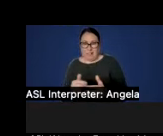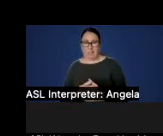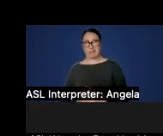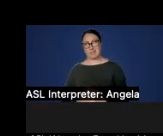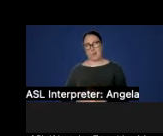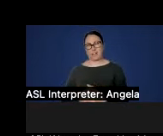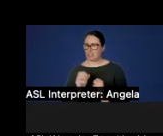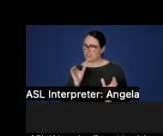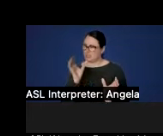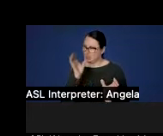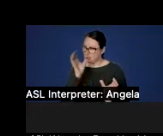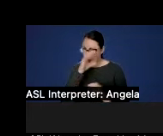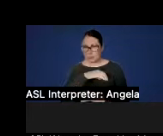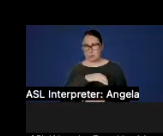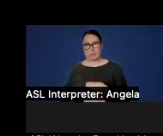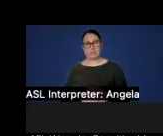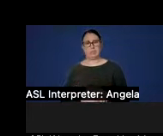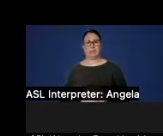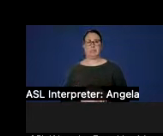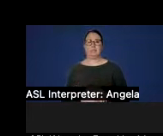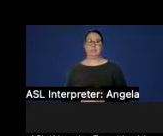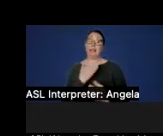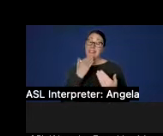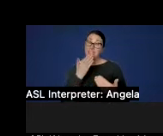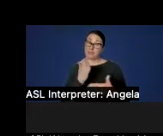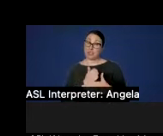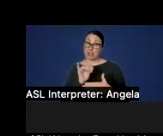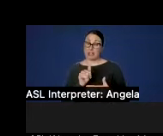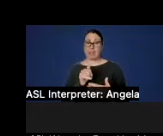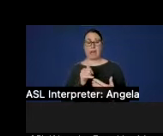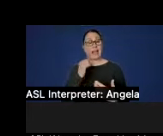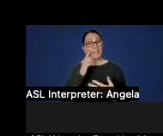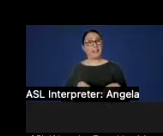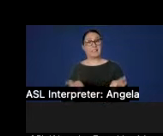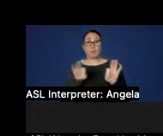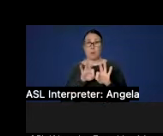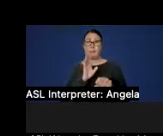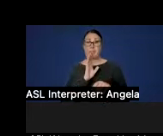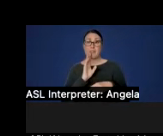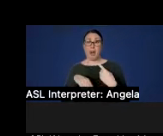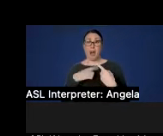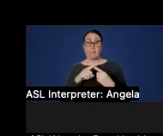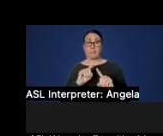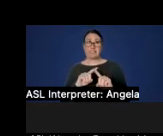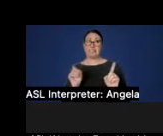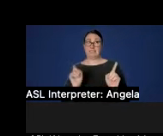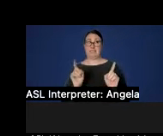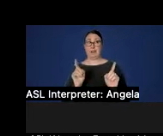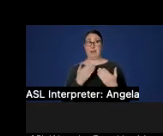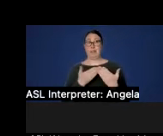Super weird. Thank you for sharing that, Dorsey. I think it's important to talk about the different dynamics that